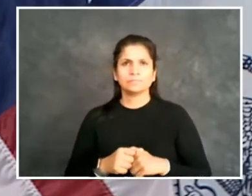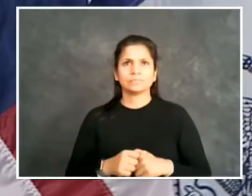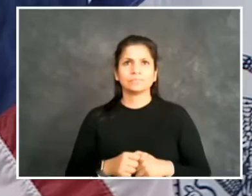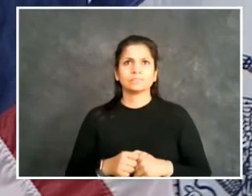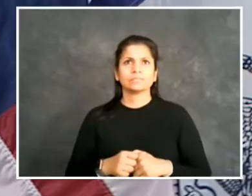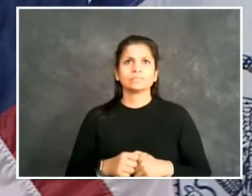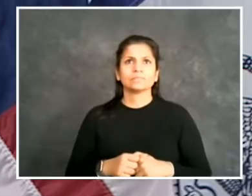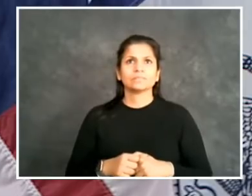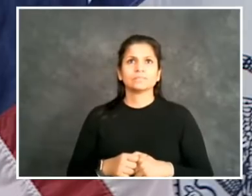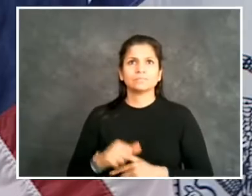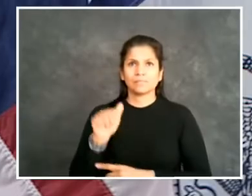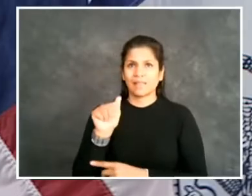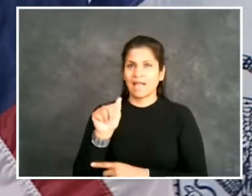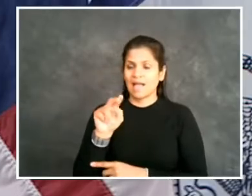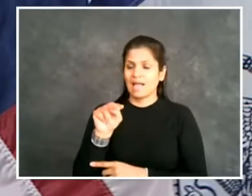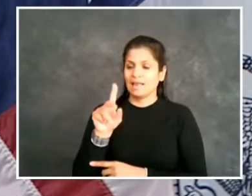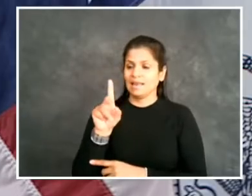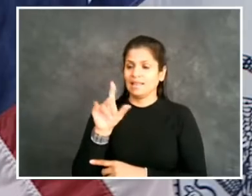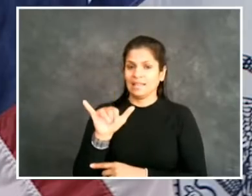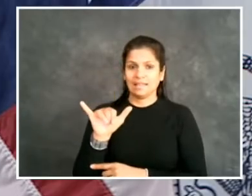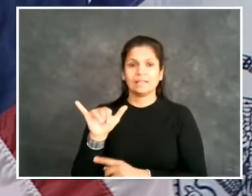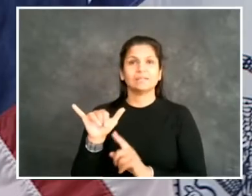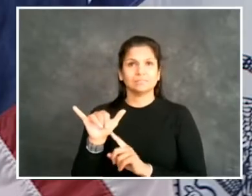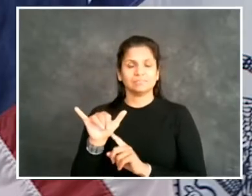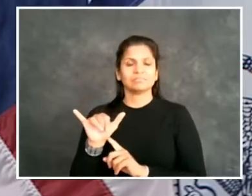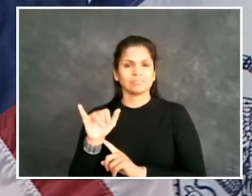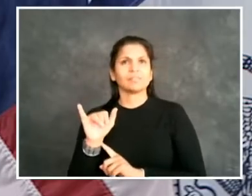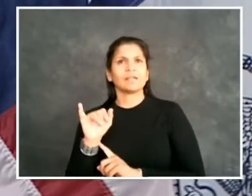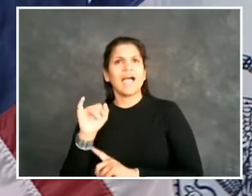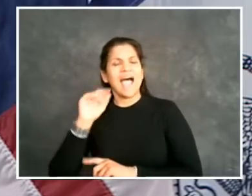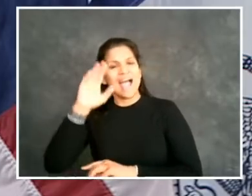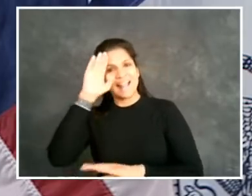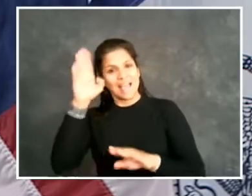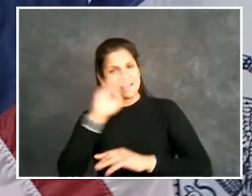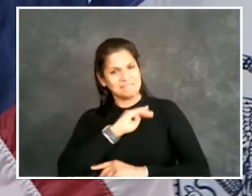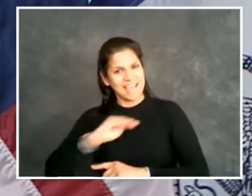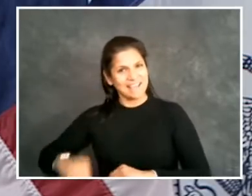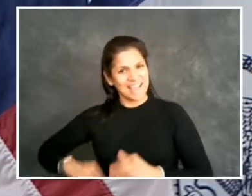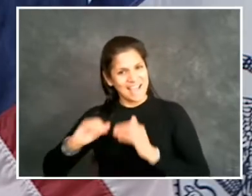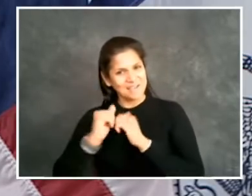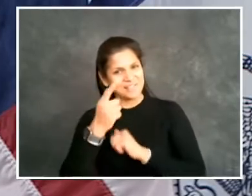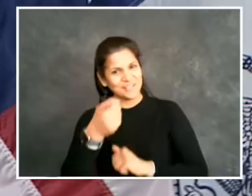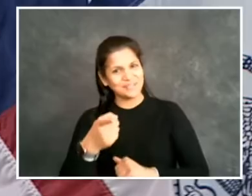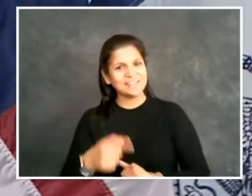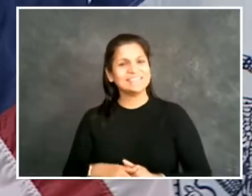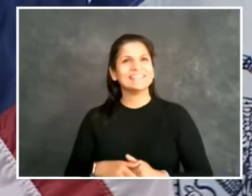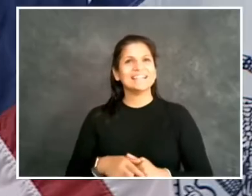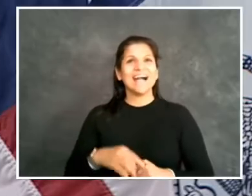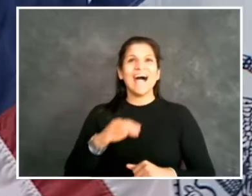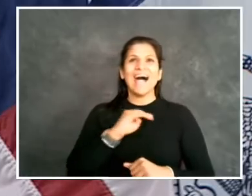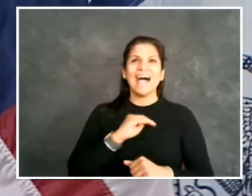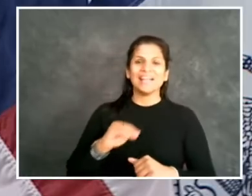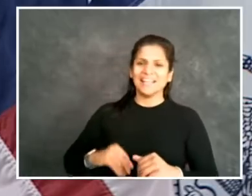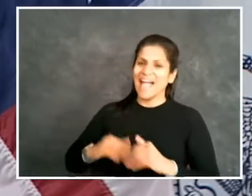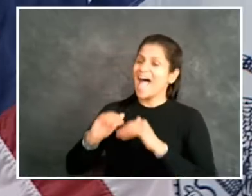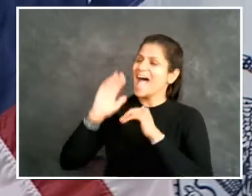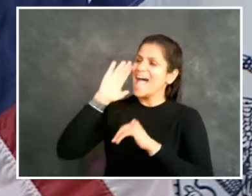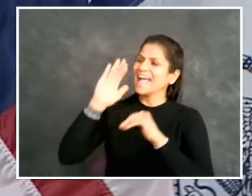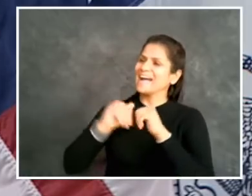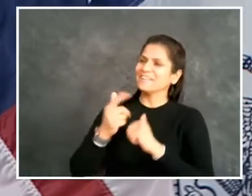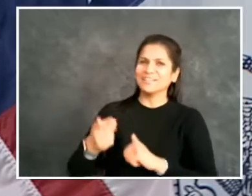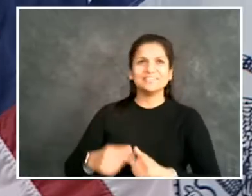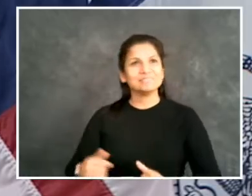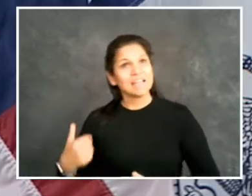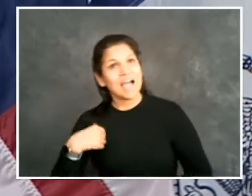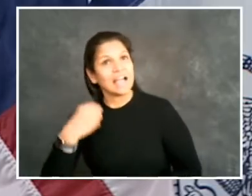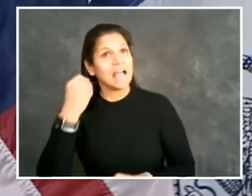Yeah, I'm okay. I'm 66 and overweight, but we'll hope to get through this. Two questions. You've